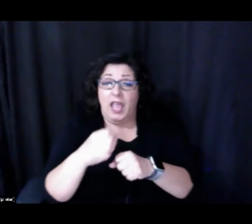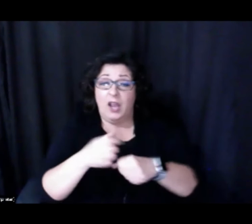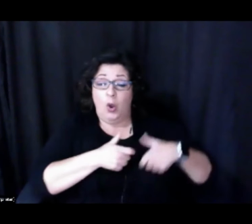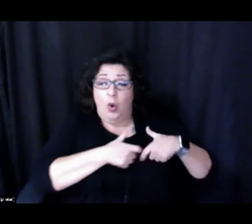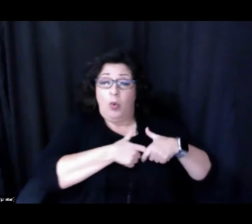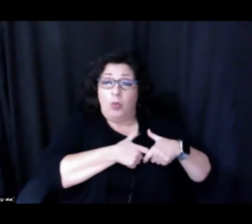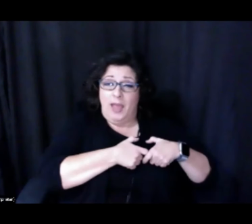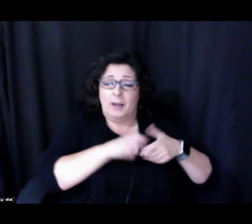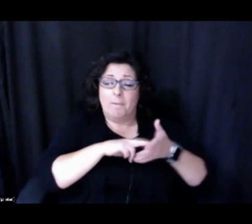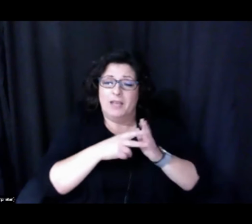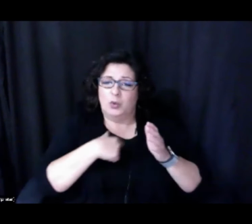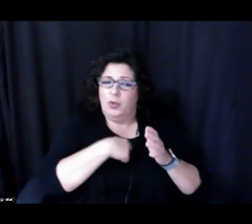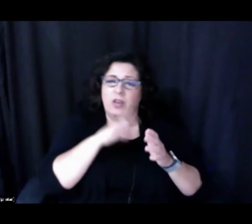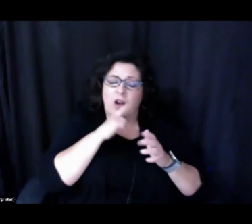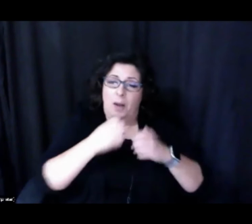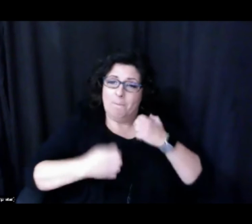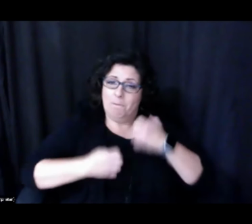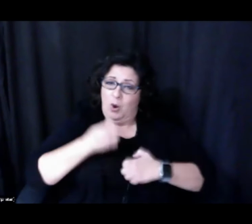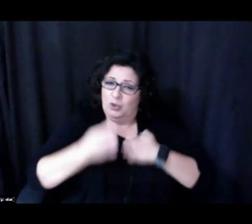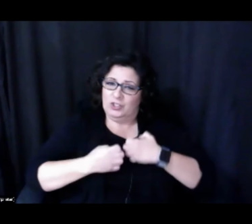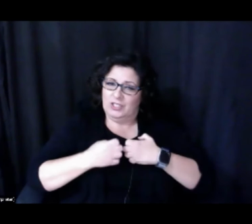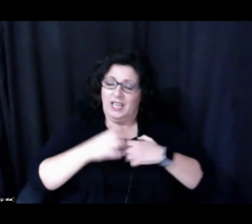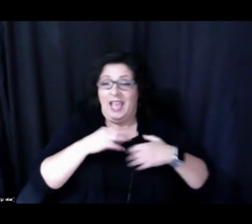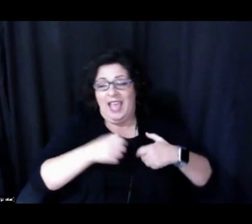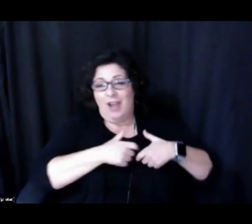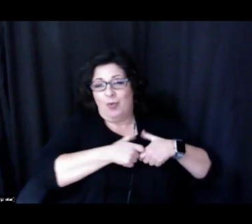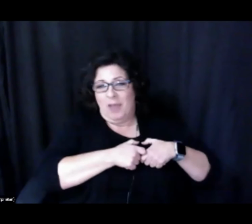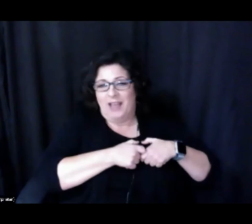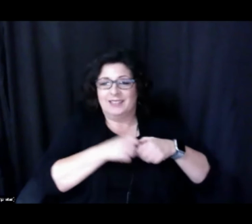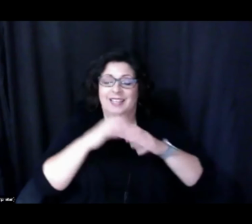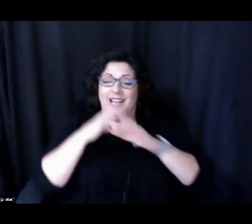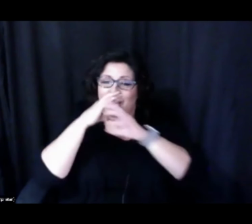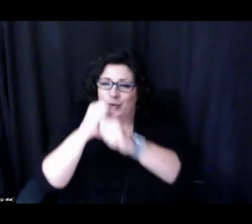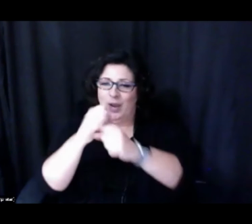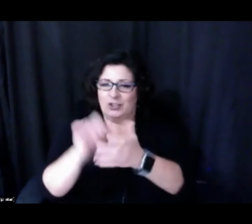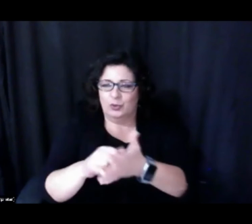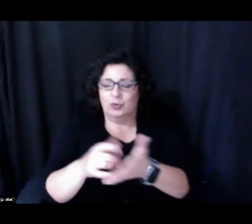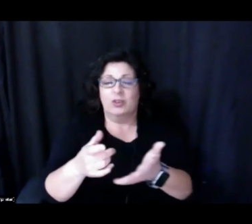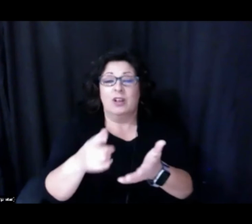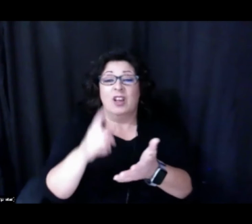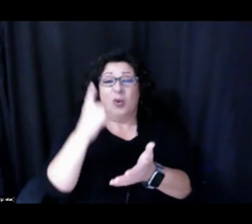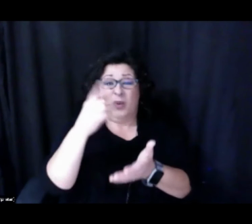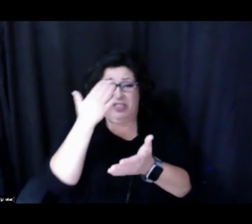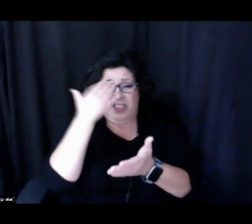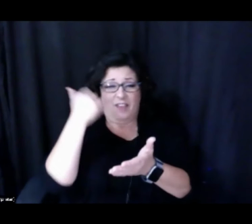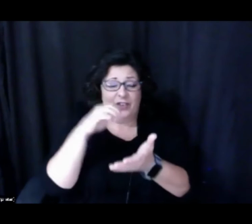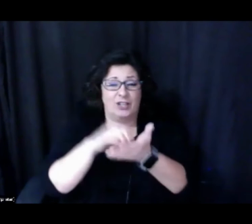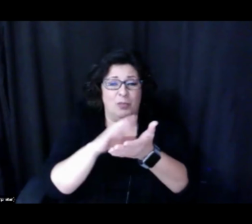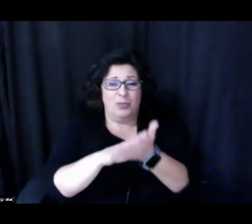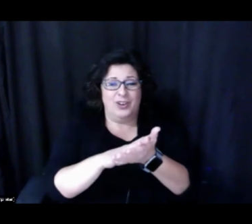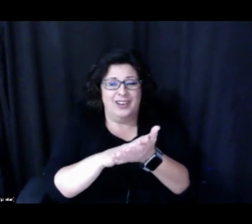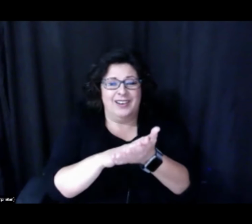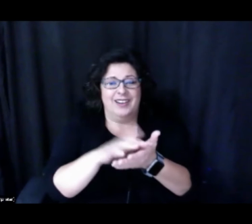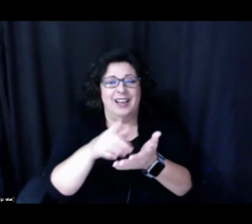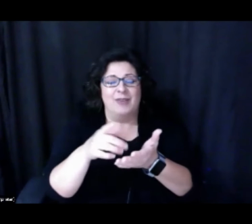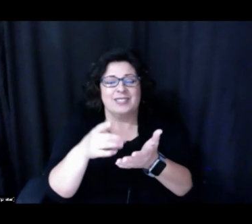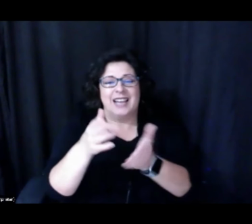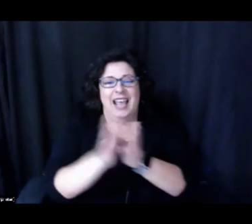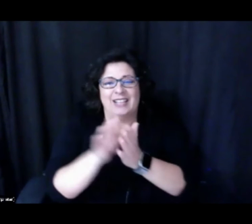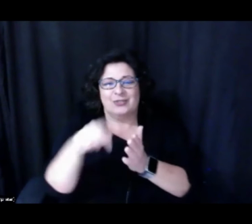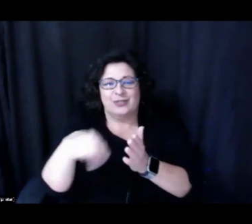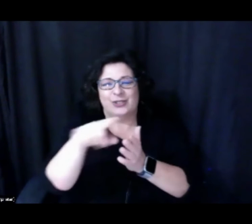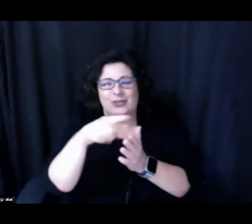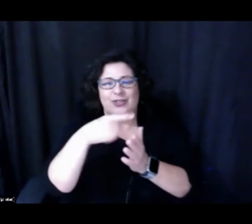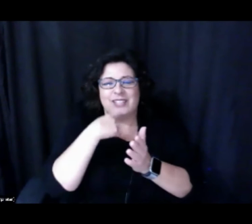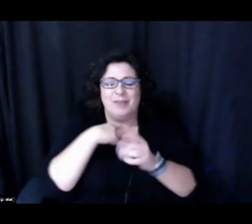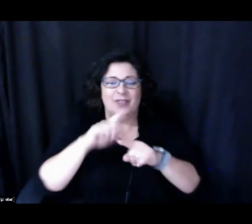is about who we are emotionally and romantically attracted to. And you know, I forgot to put these on clicks. I was going to ask for you all to tell me